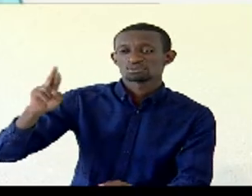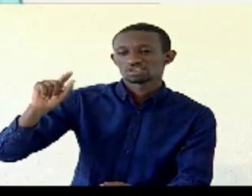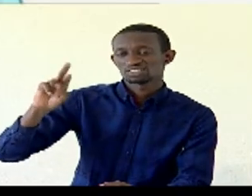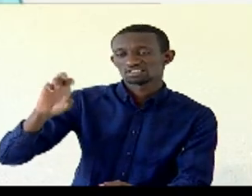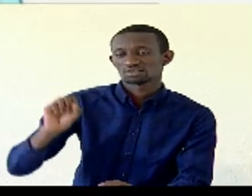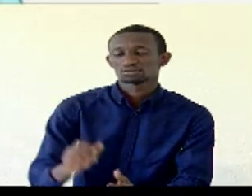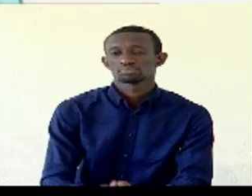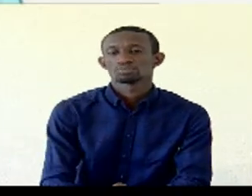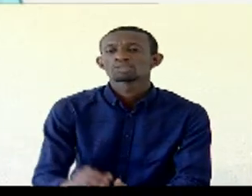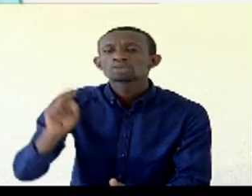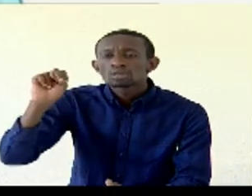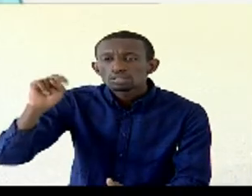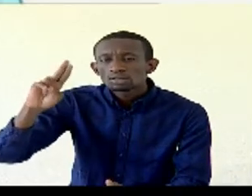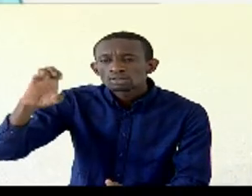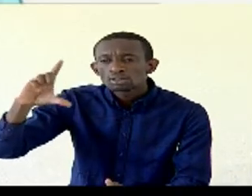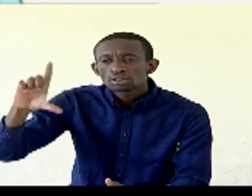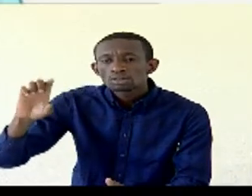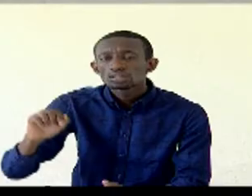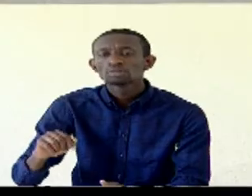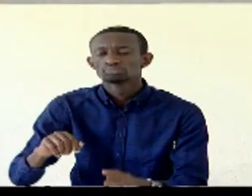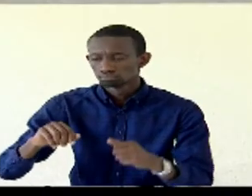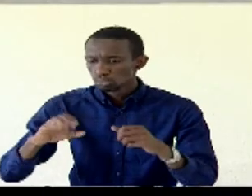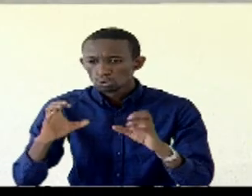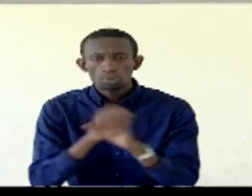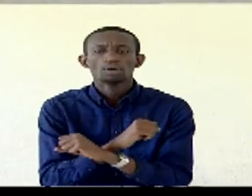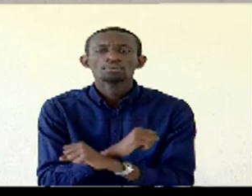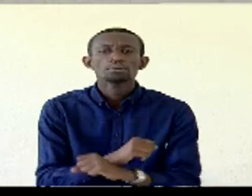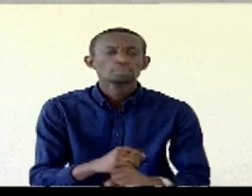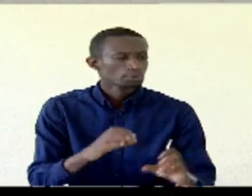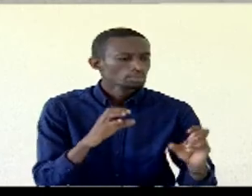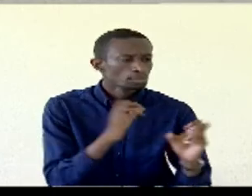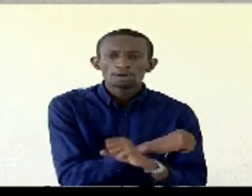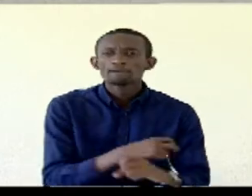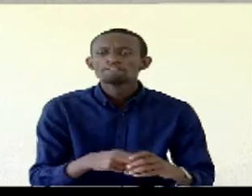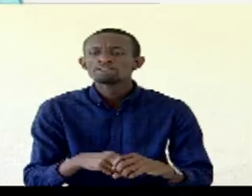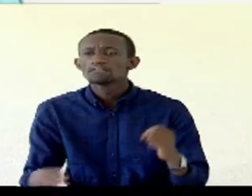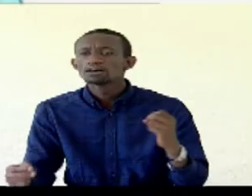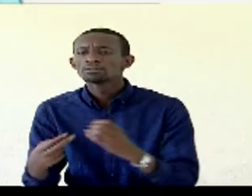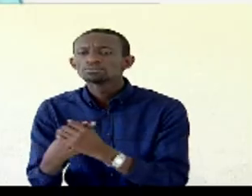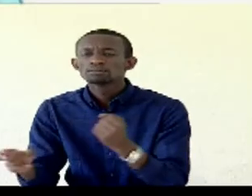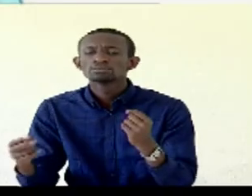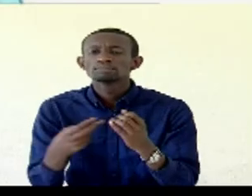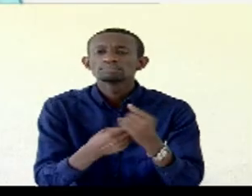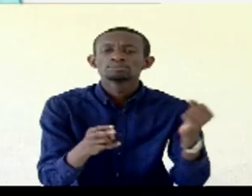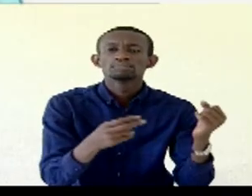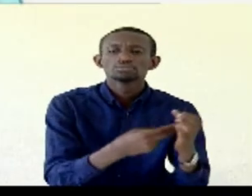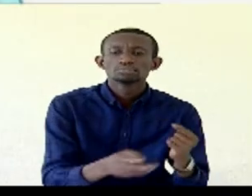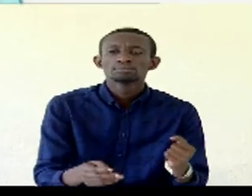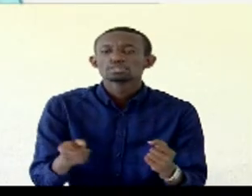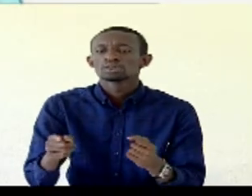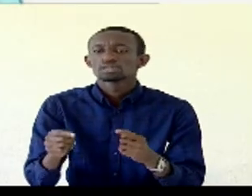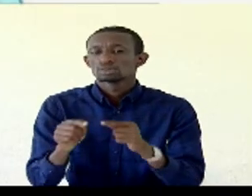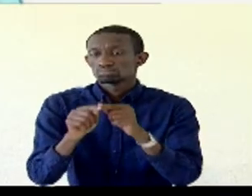broken down and starts to disappear. Goes away. And check, the dashed lines would be representing